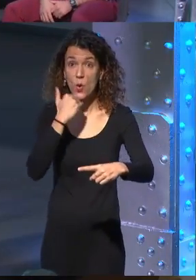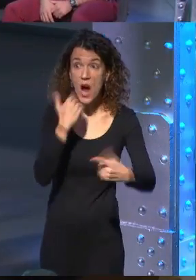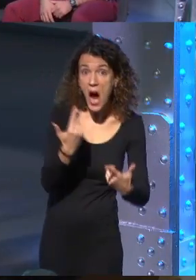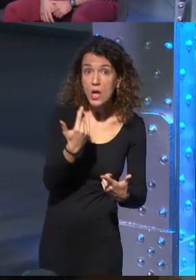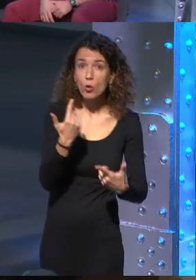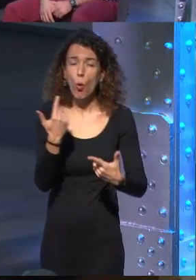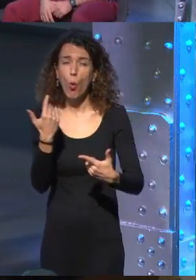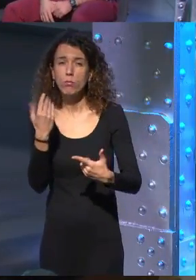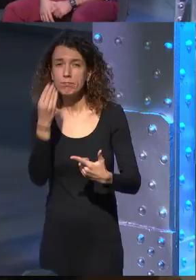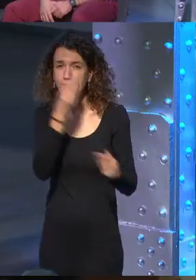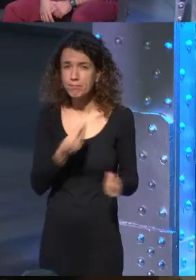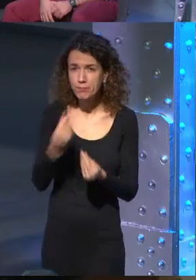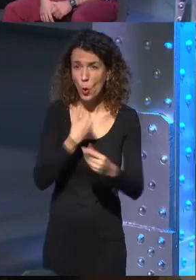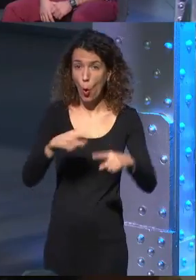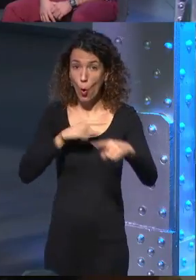there's